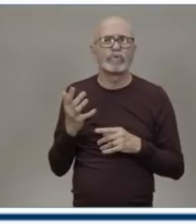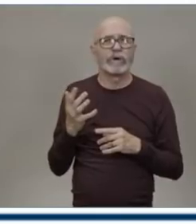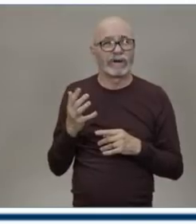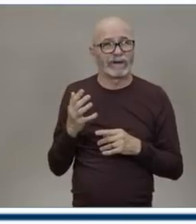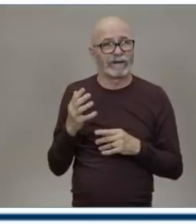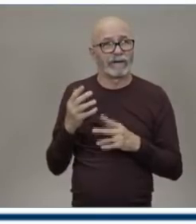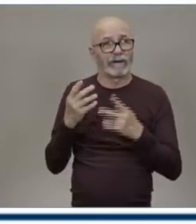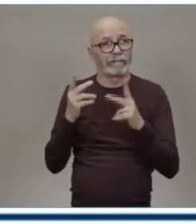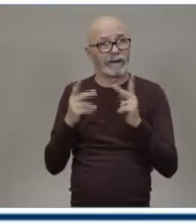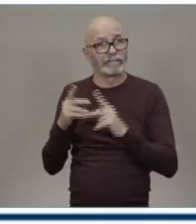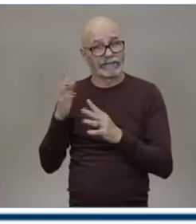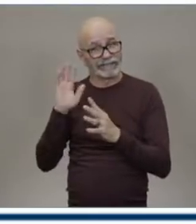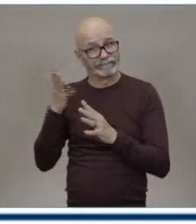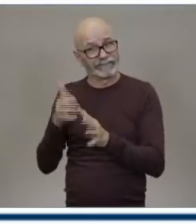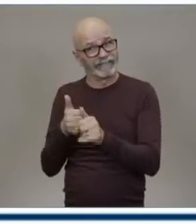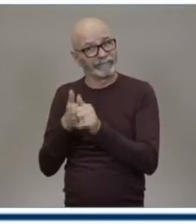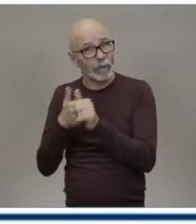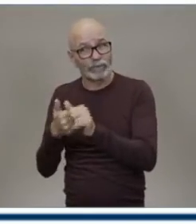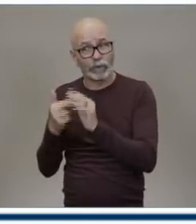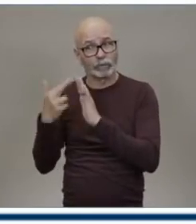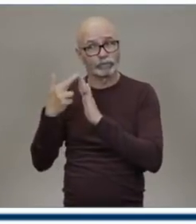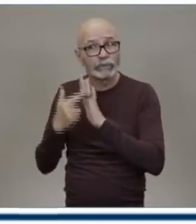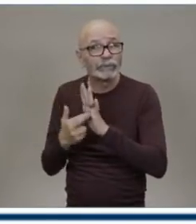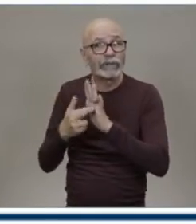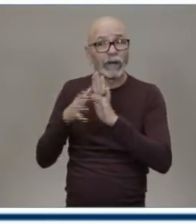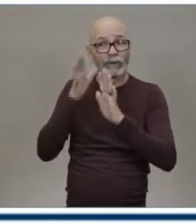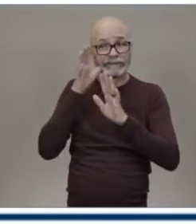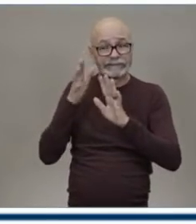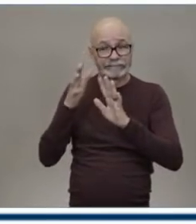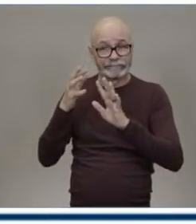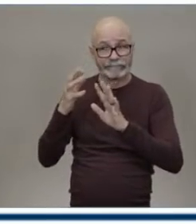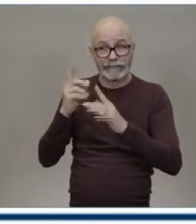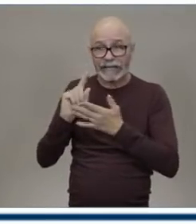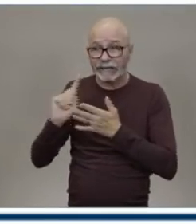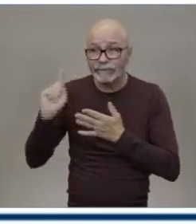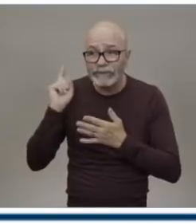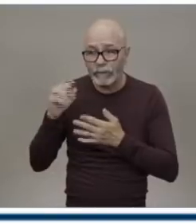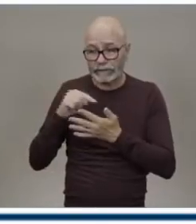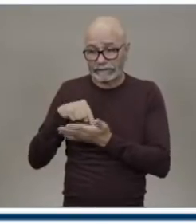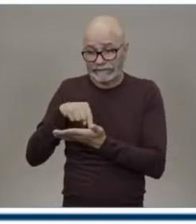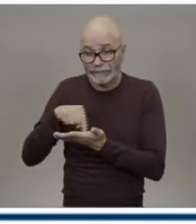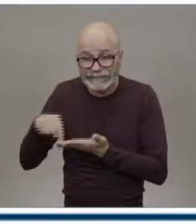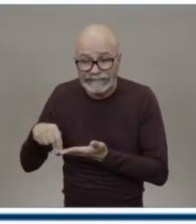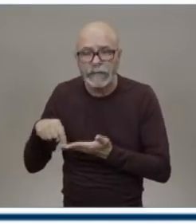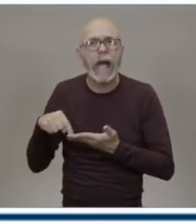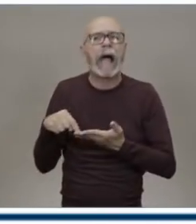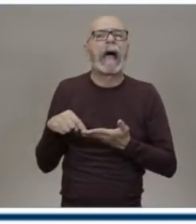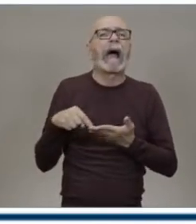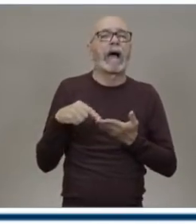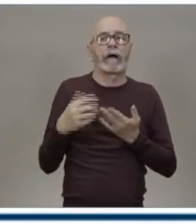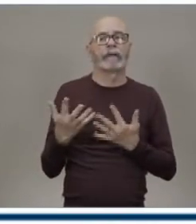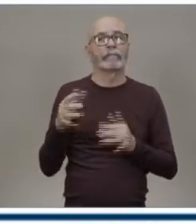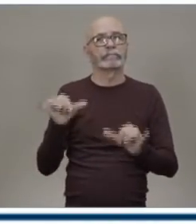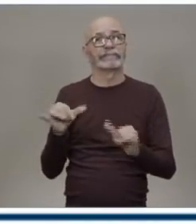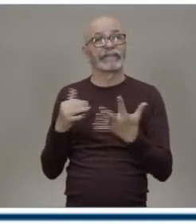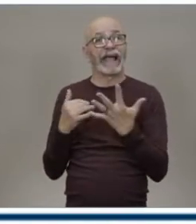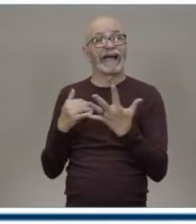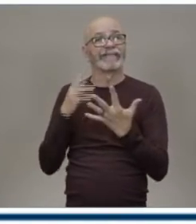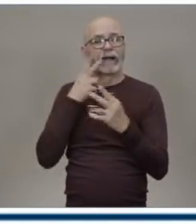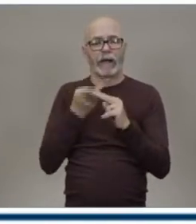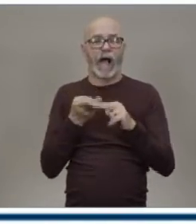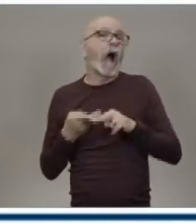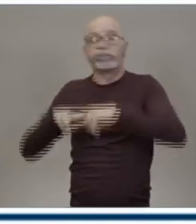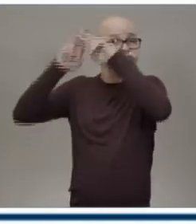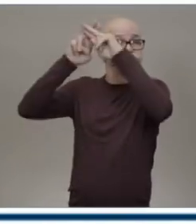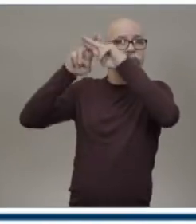the COVID requirements for last week and this week, then we'll start to potentially see a spike the week of January